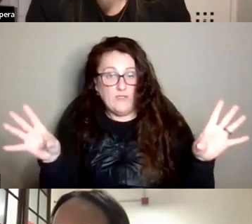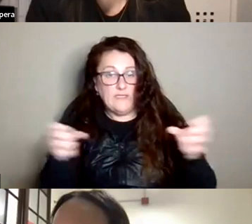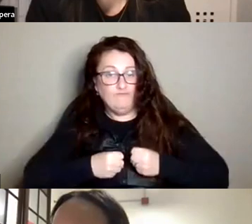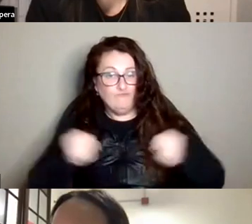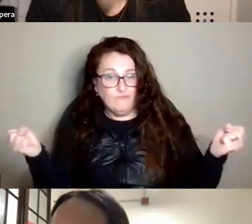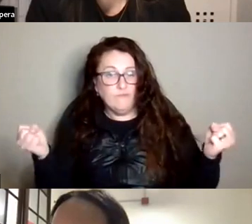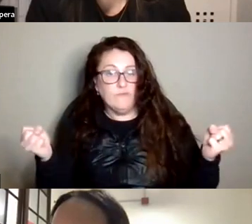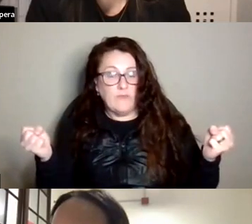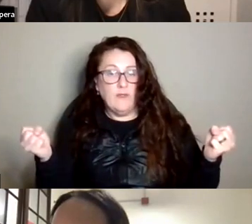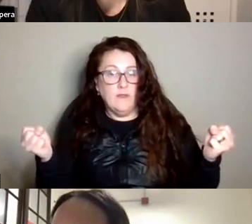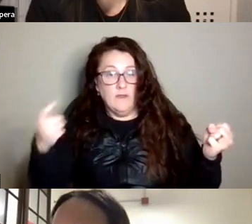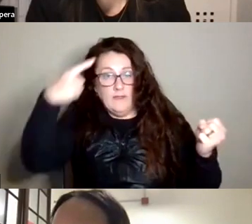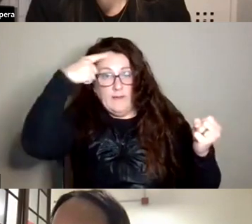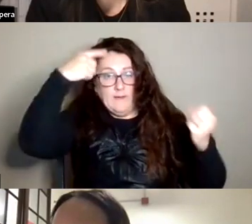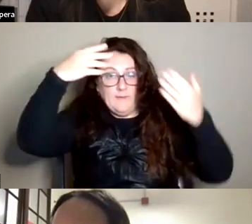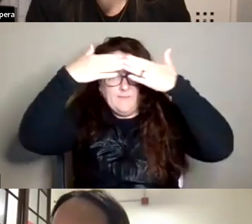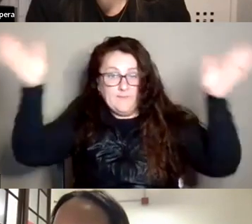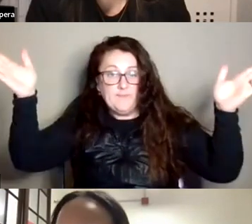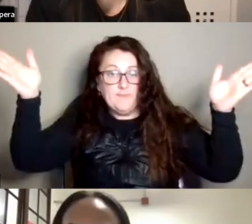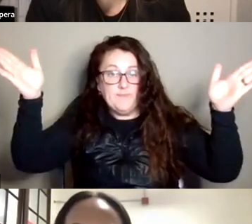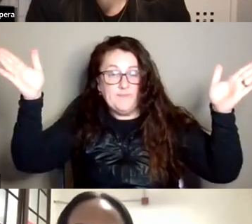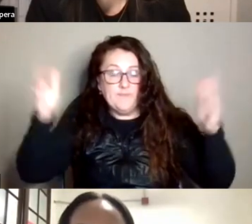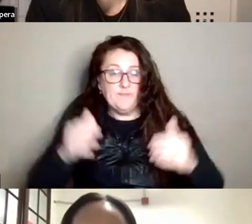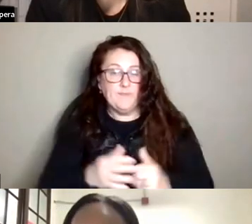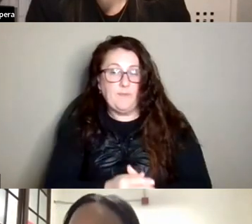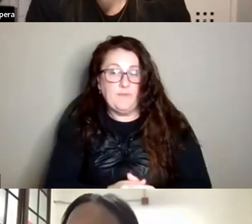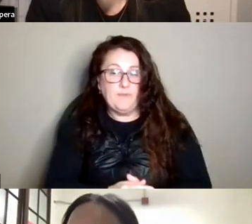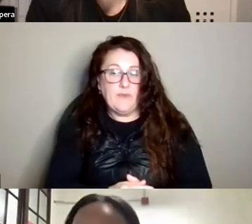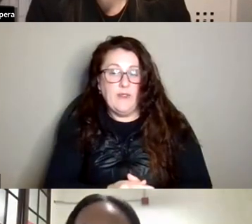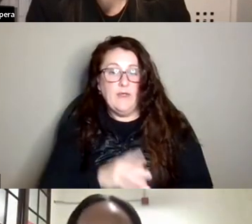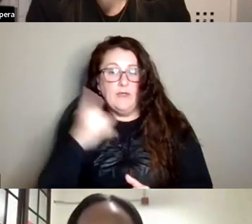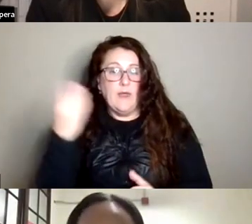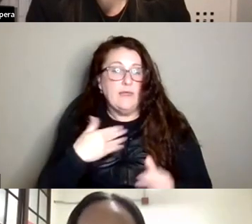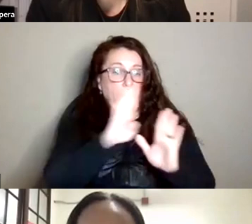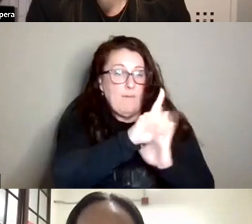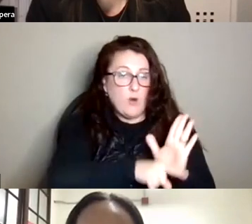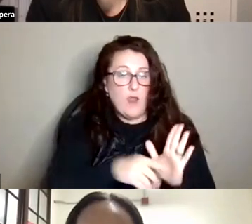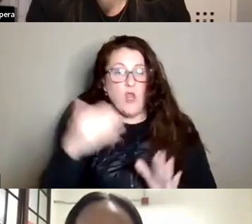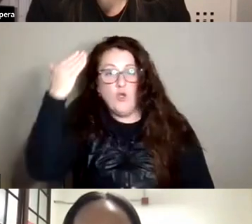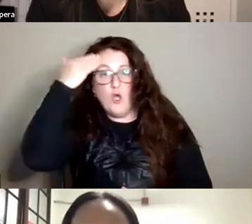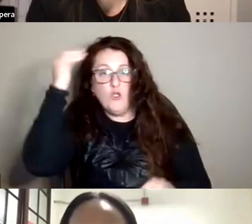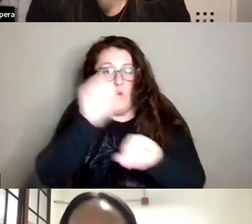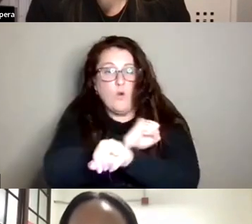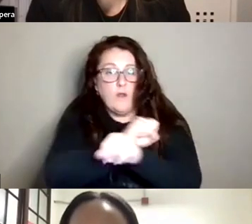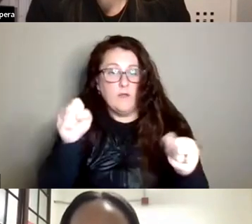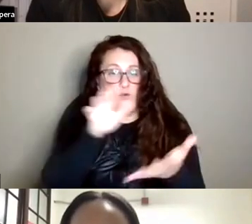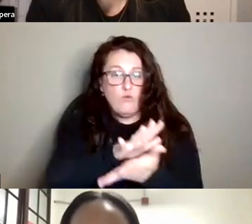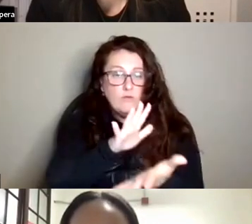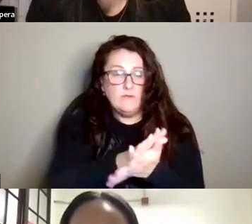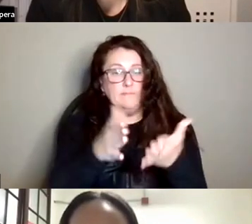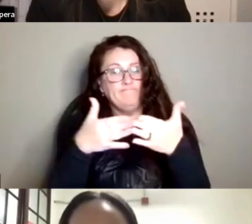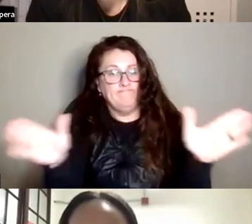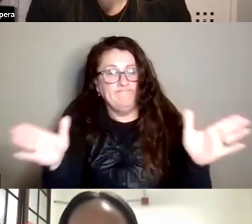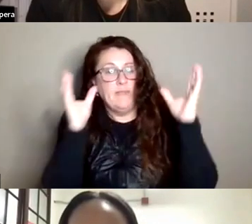someone that really has a background and knowledge of working in schools